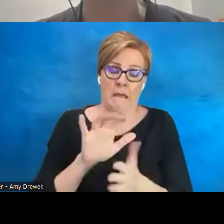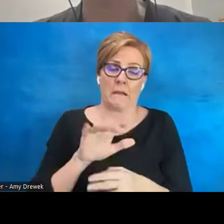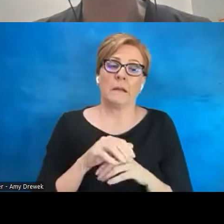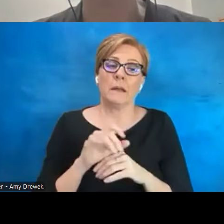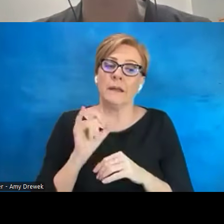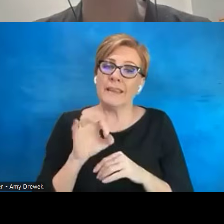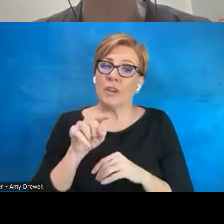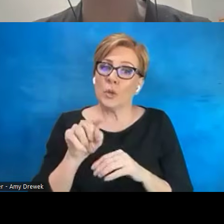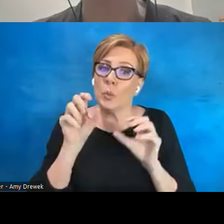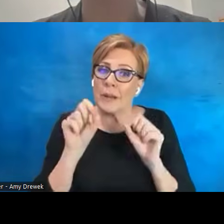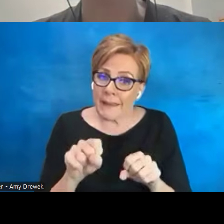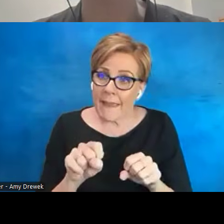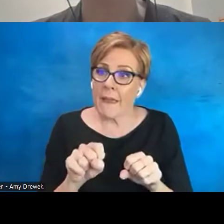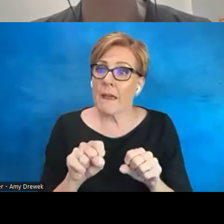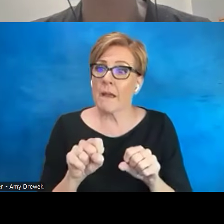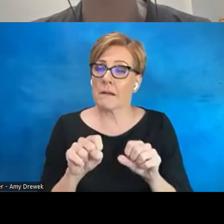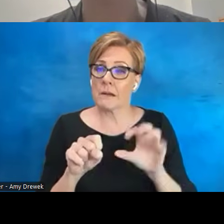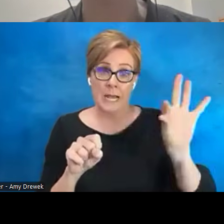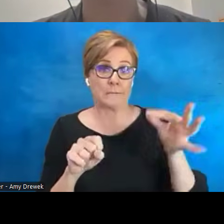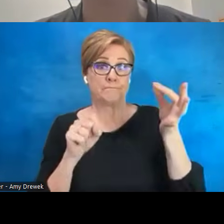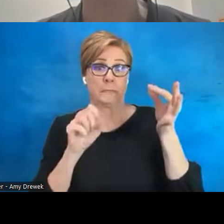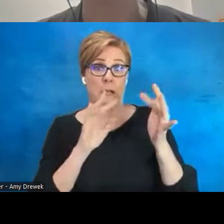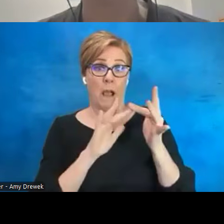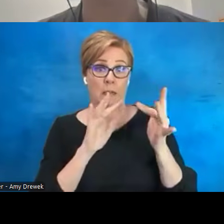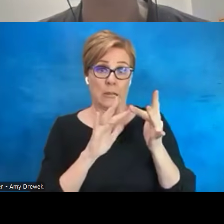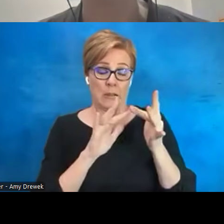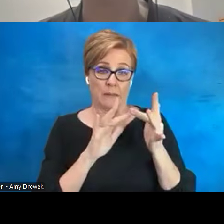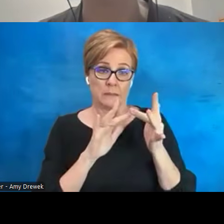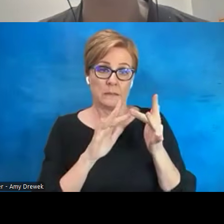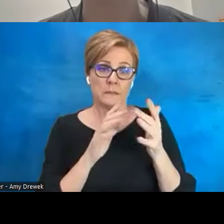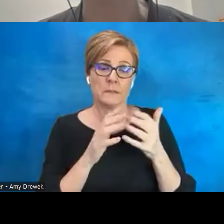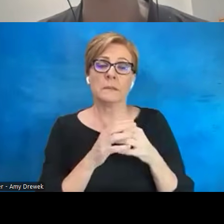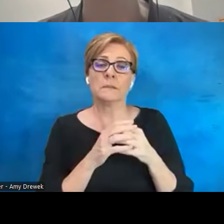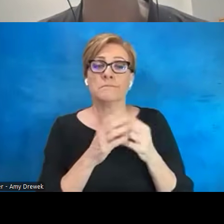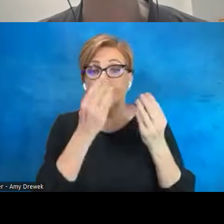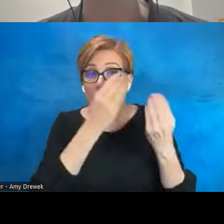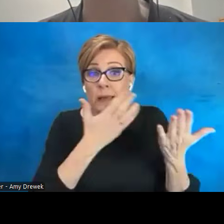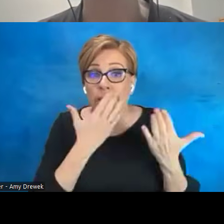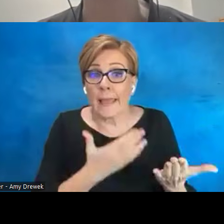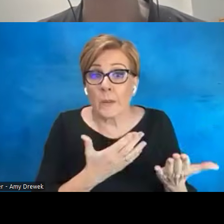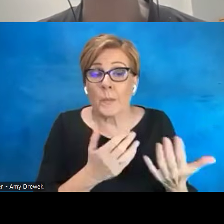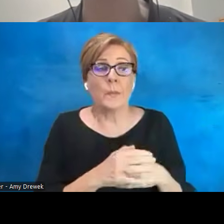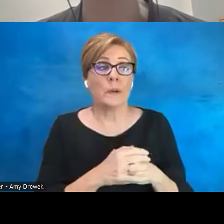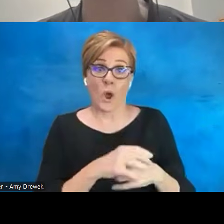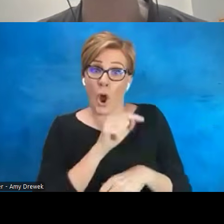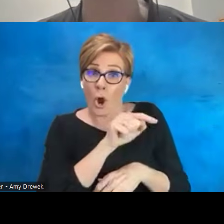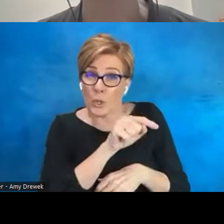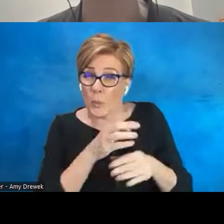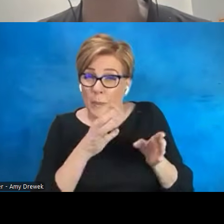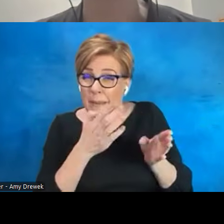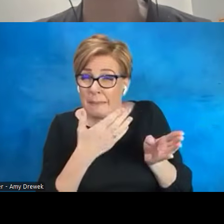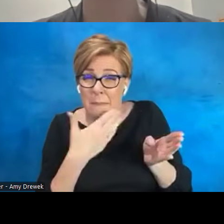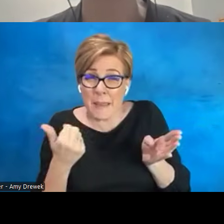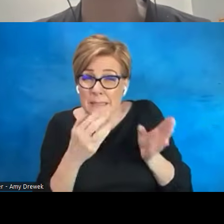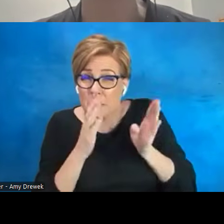a contact, ask, share your appreciation. Ask, are you the best person for me to continue contacting